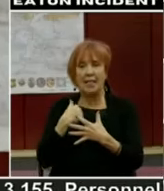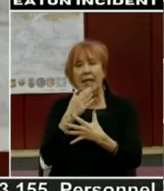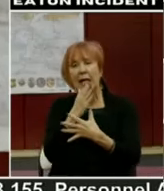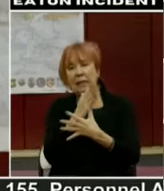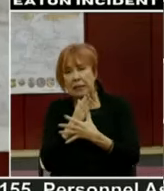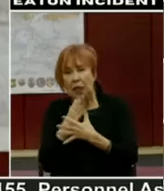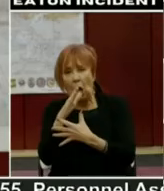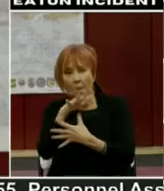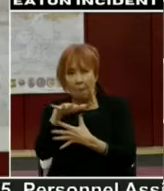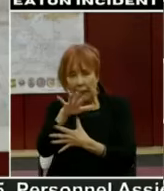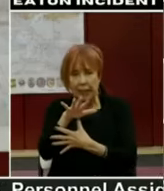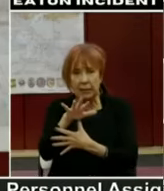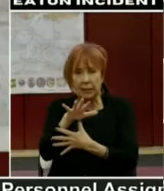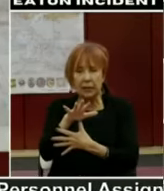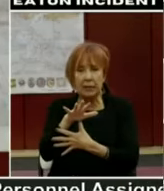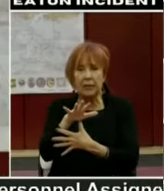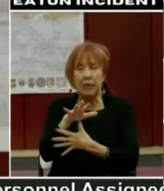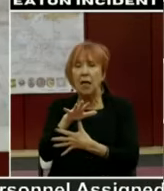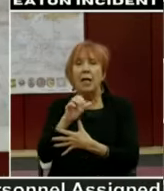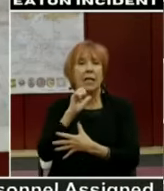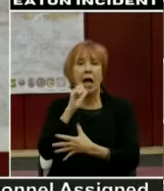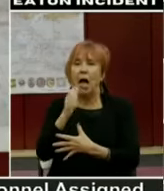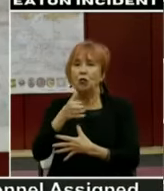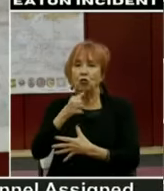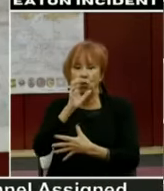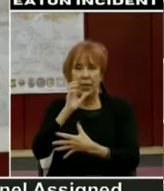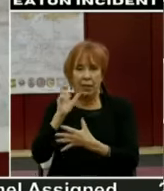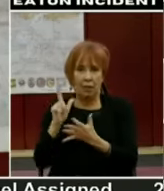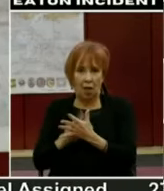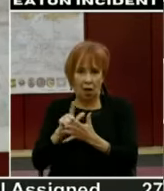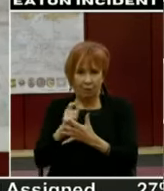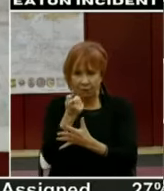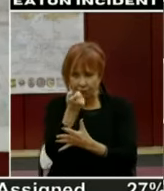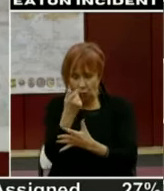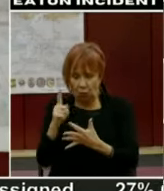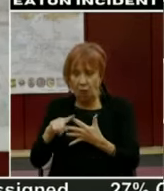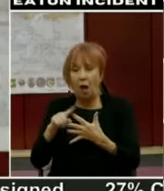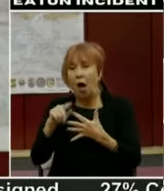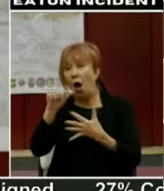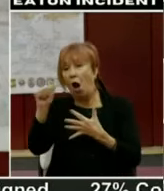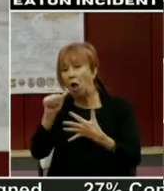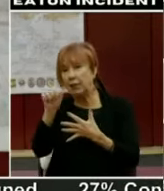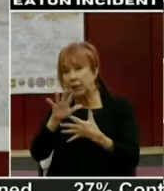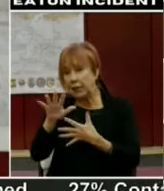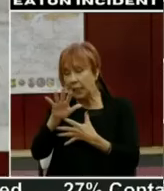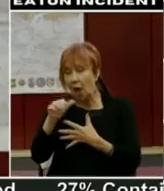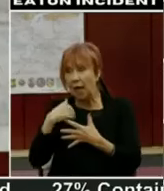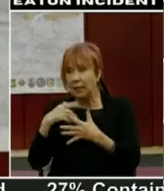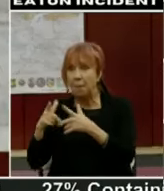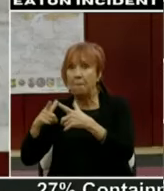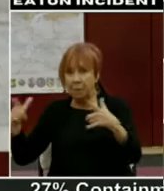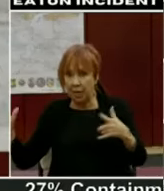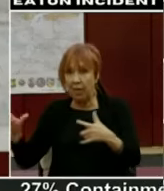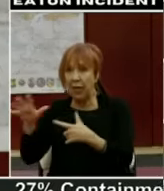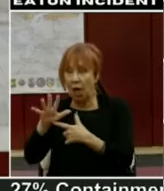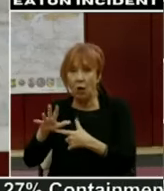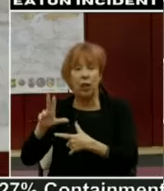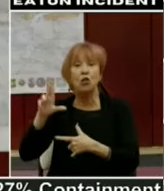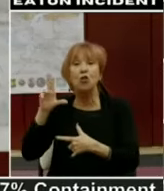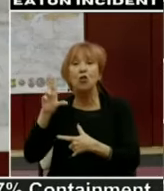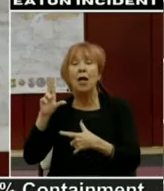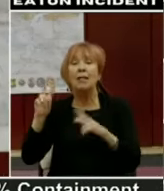that have a no drink area, but it's very minor. The Altadena area has a large area that is a no